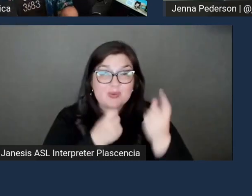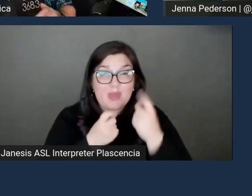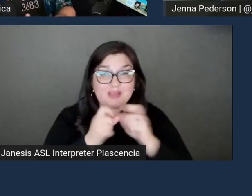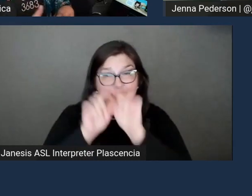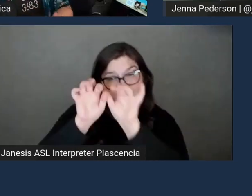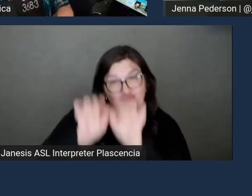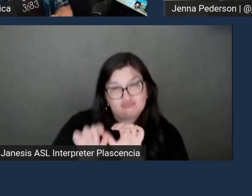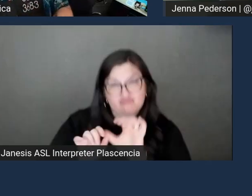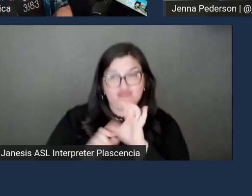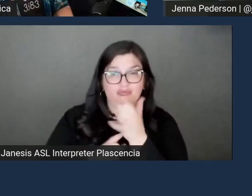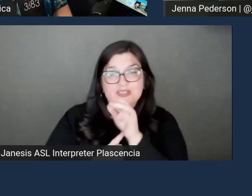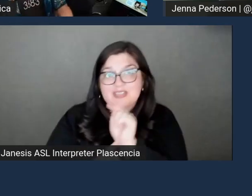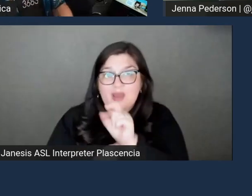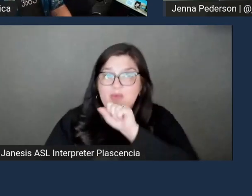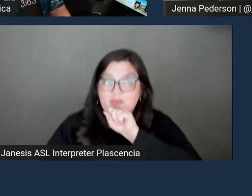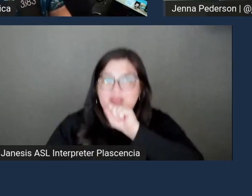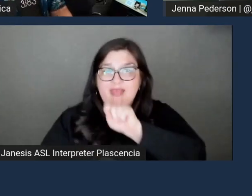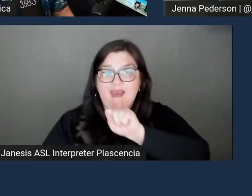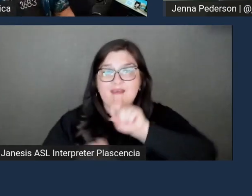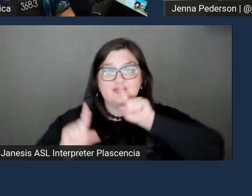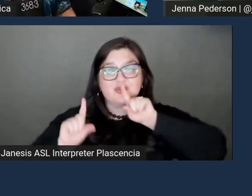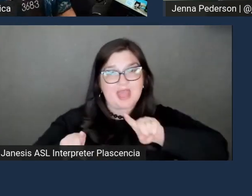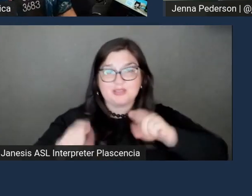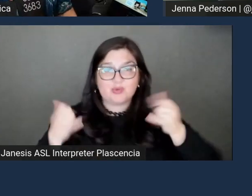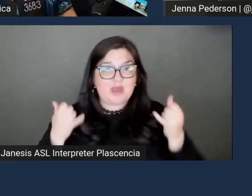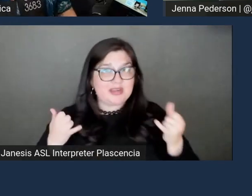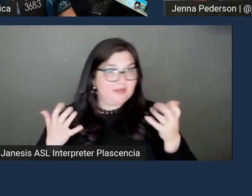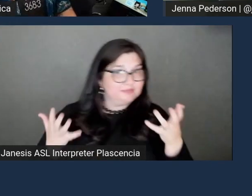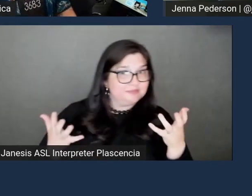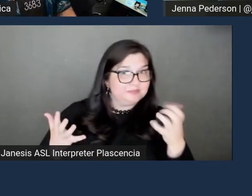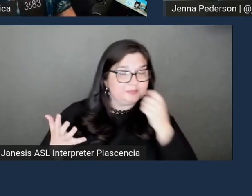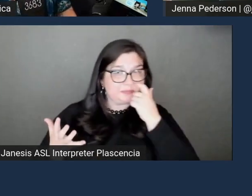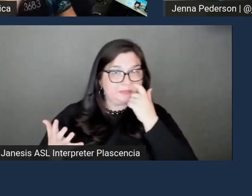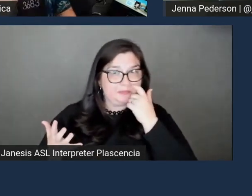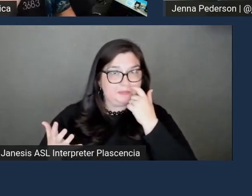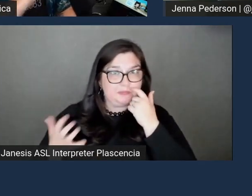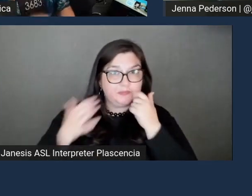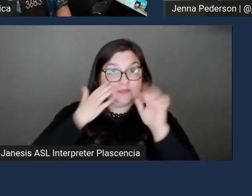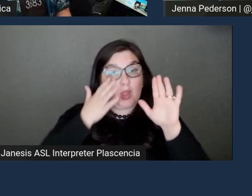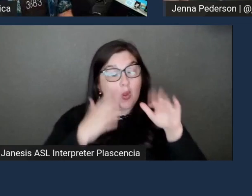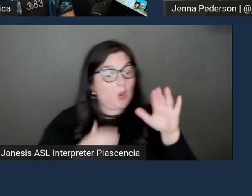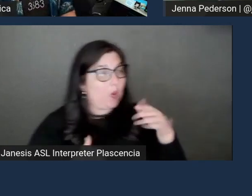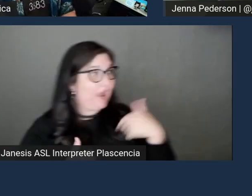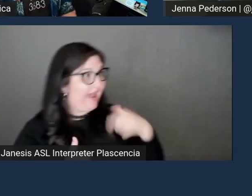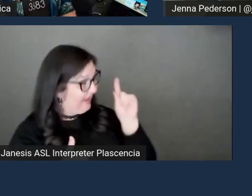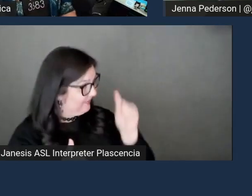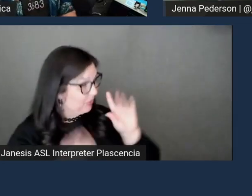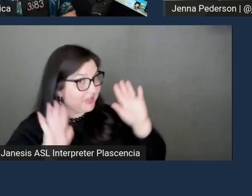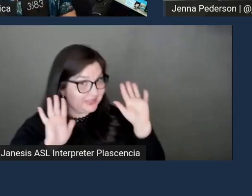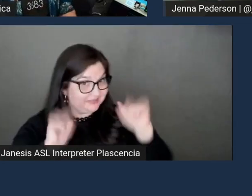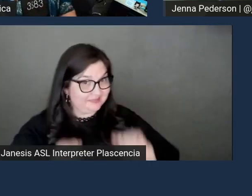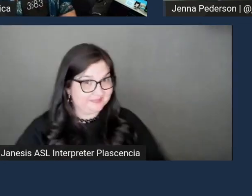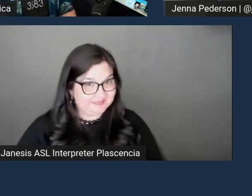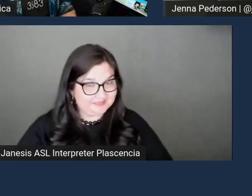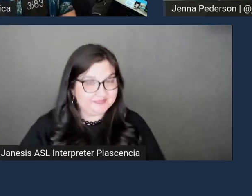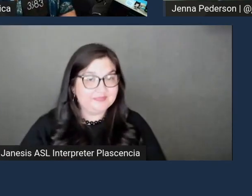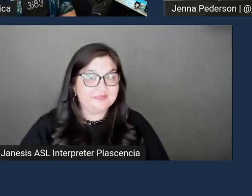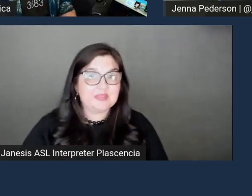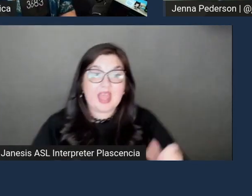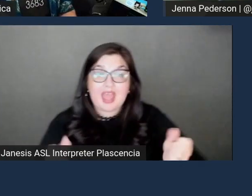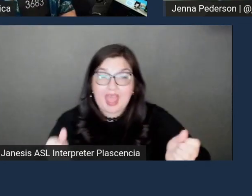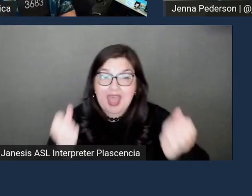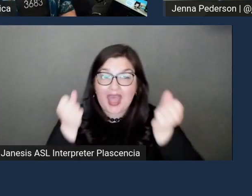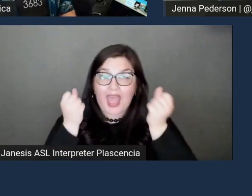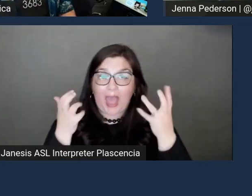would love to have them answered right now. Okay. I have a question. Have a question. How many regions is